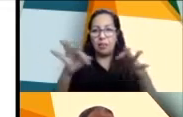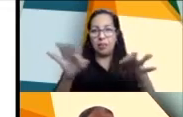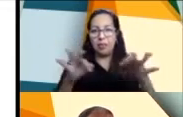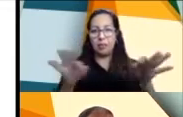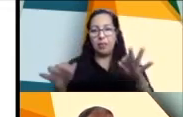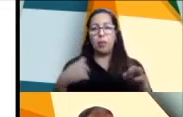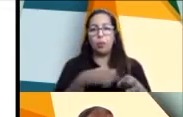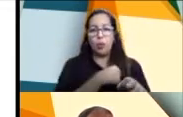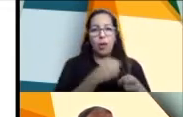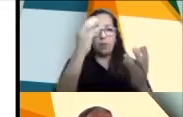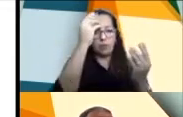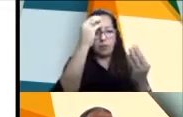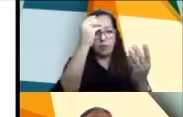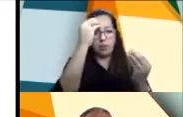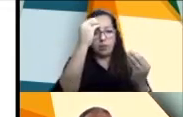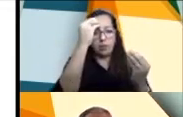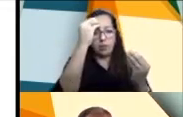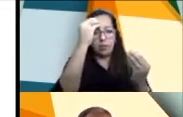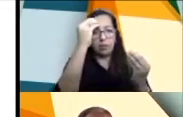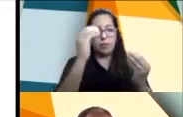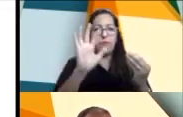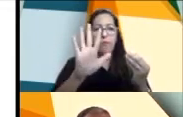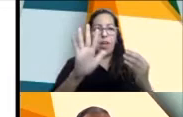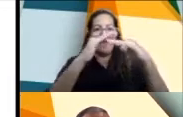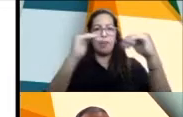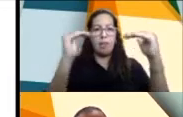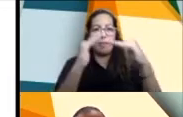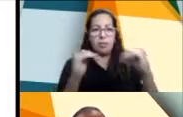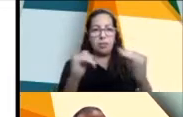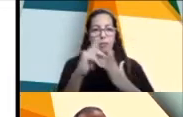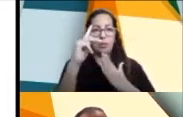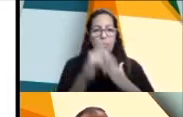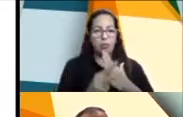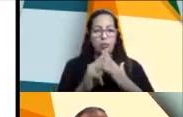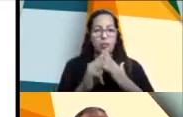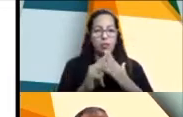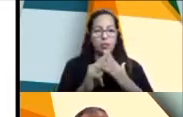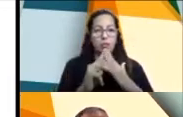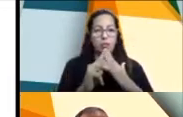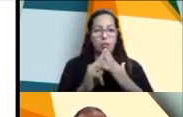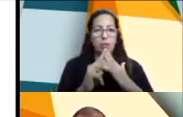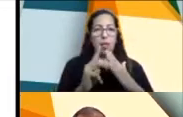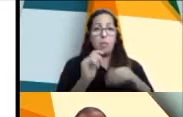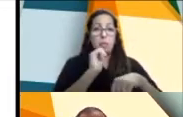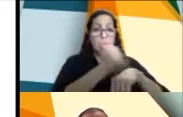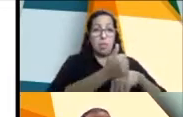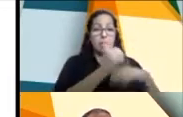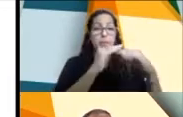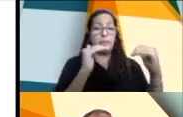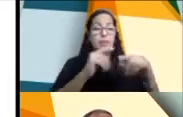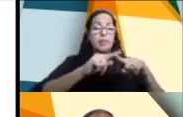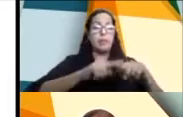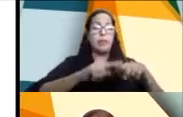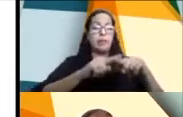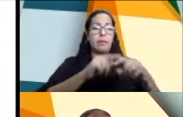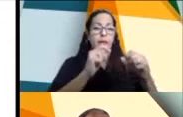considered 5 levels of projects, and the levels are established by the size of the project, which